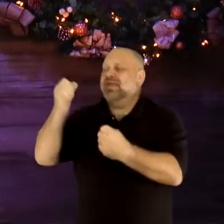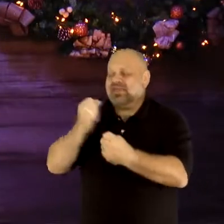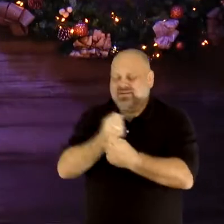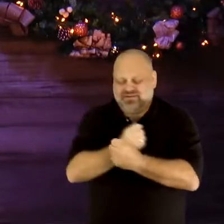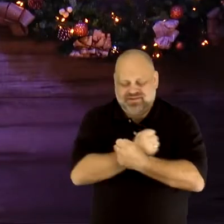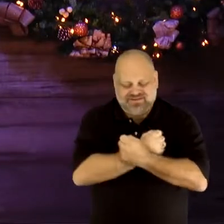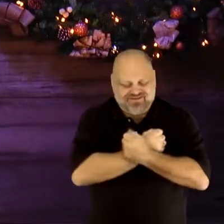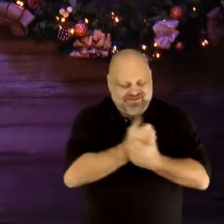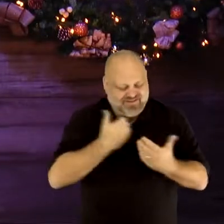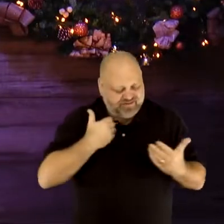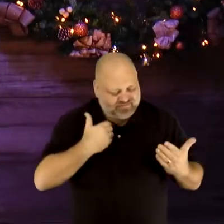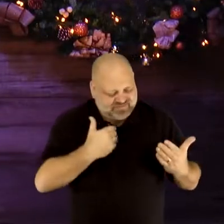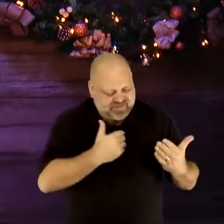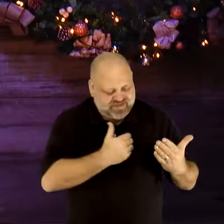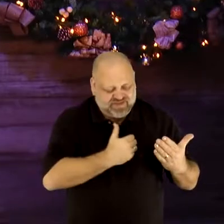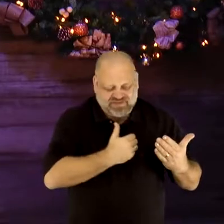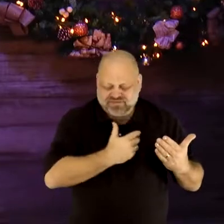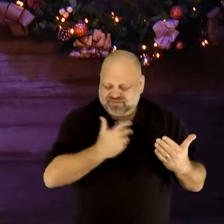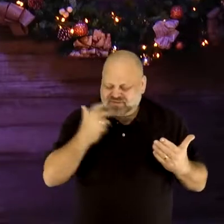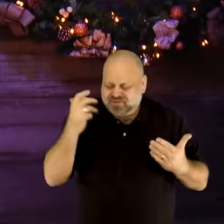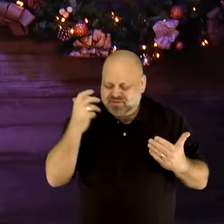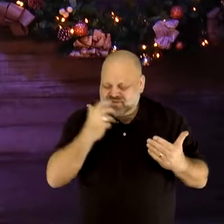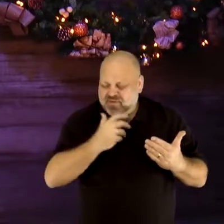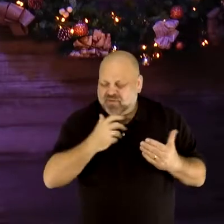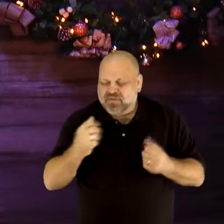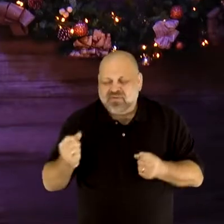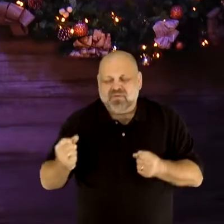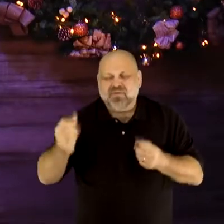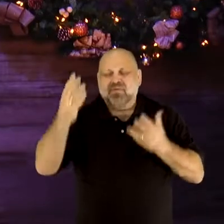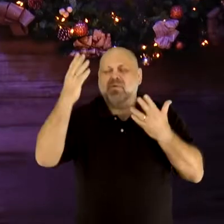how he loves us.